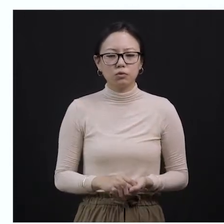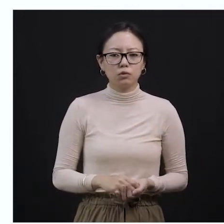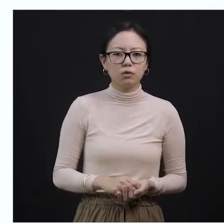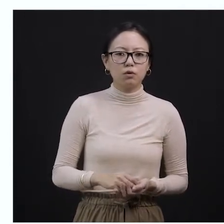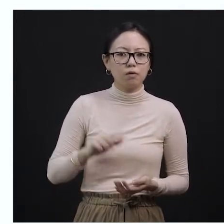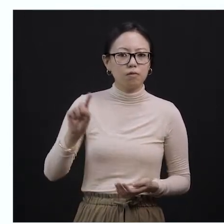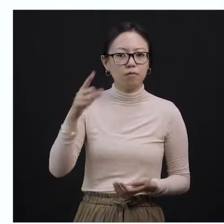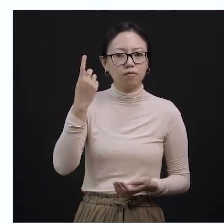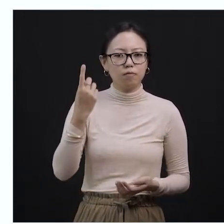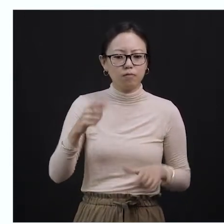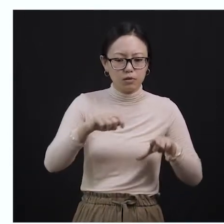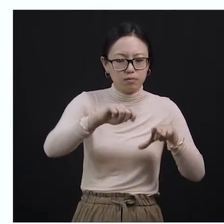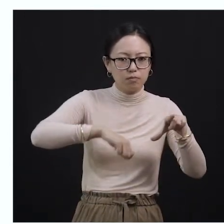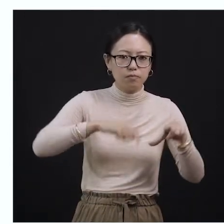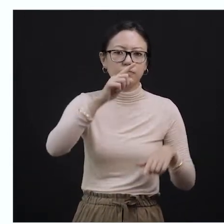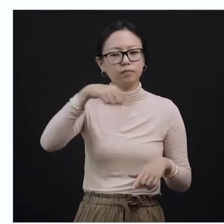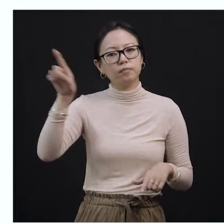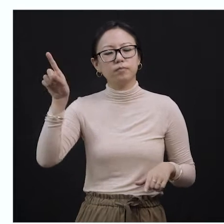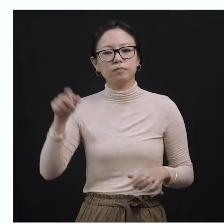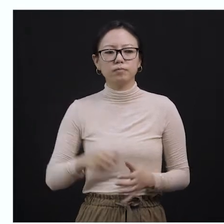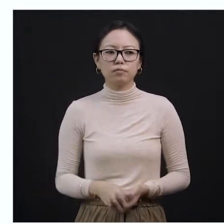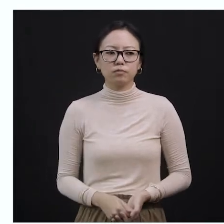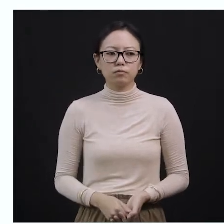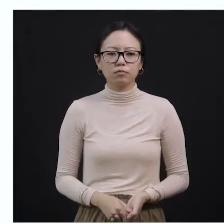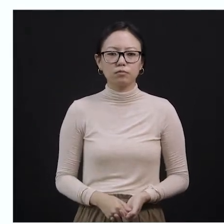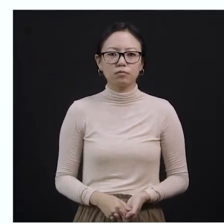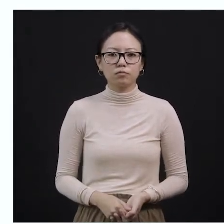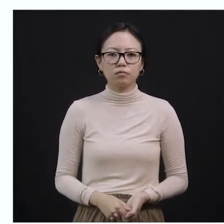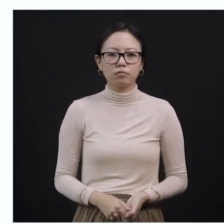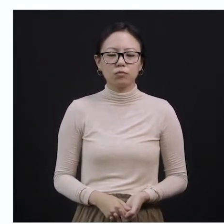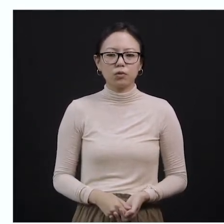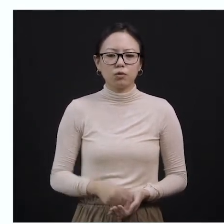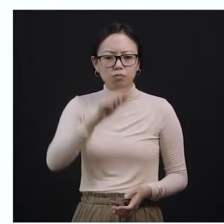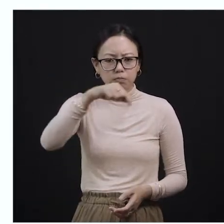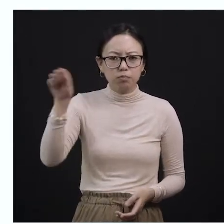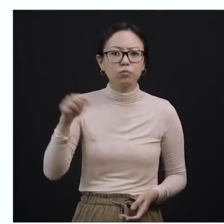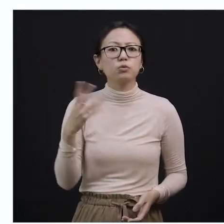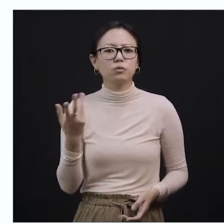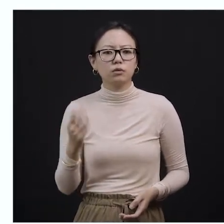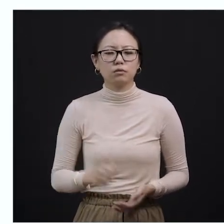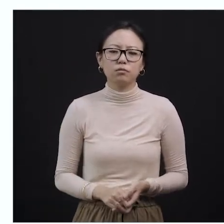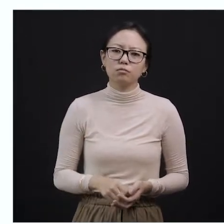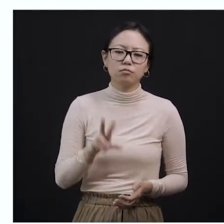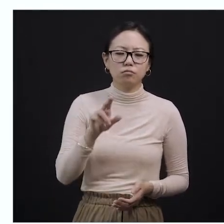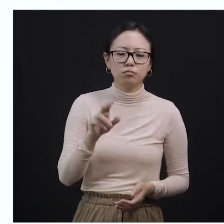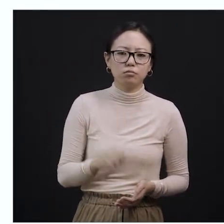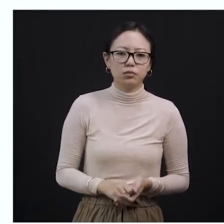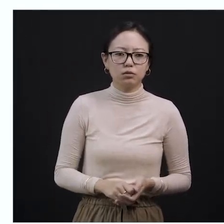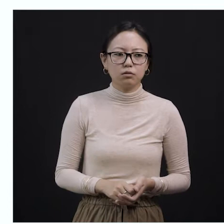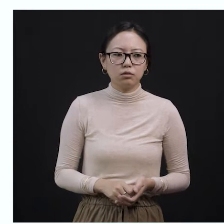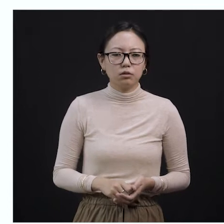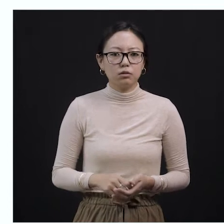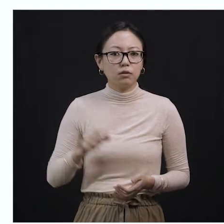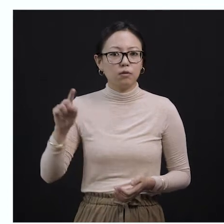mark in the first ruler. All right. So this indicates that this is longer than this